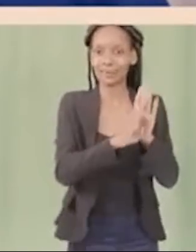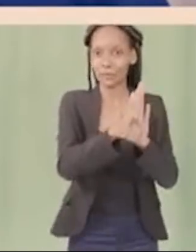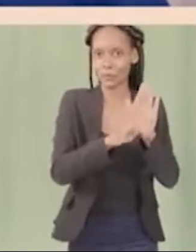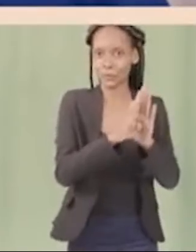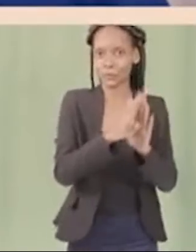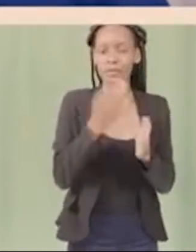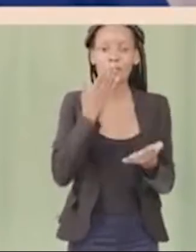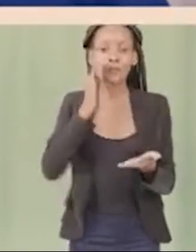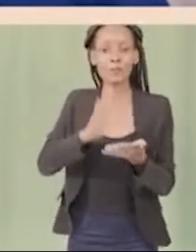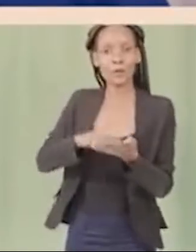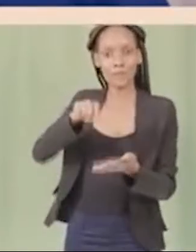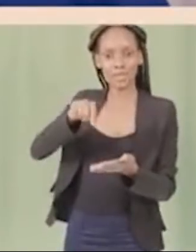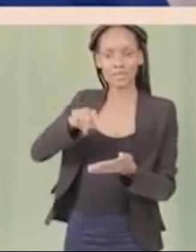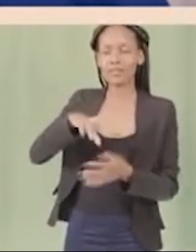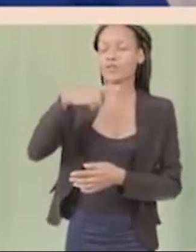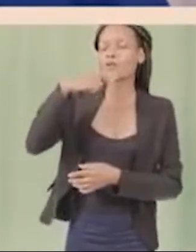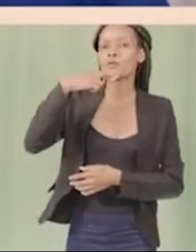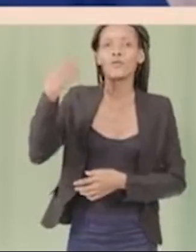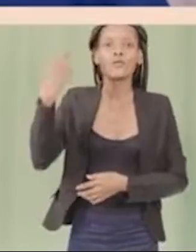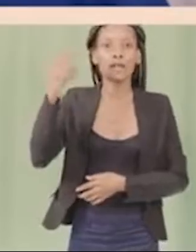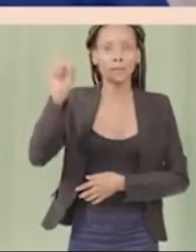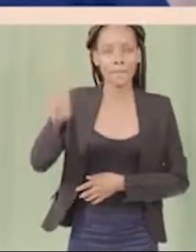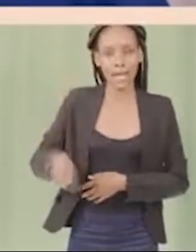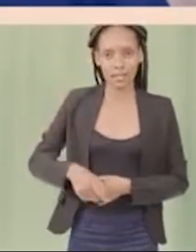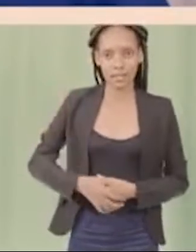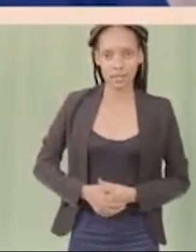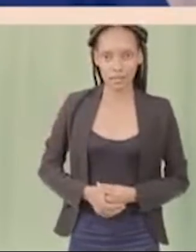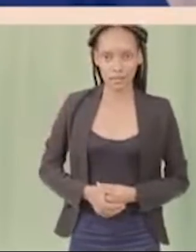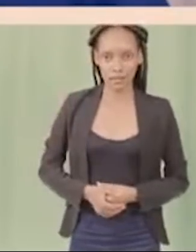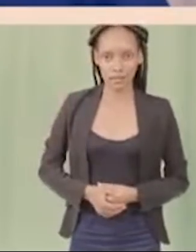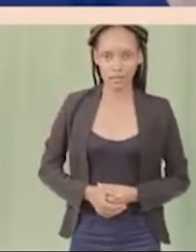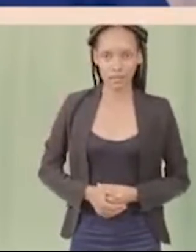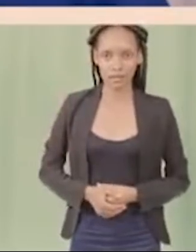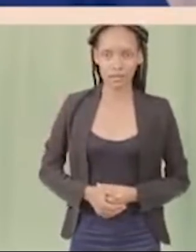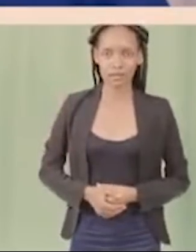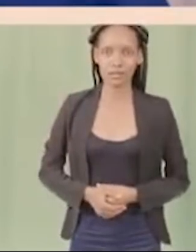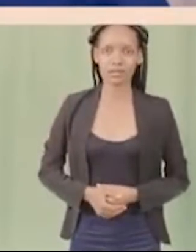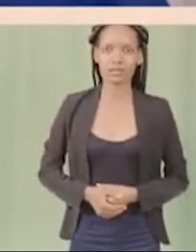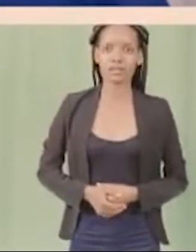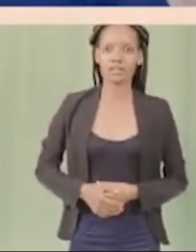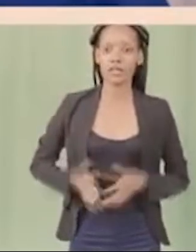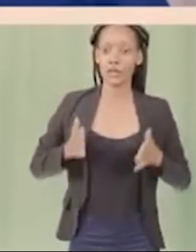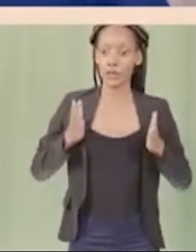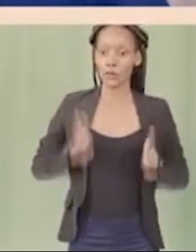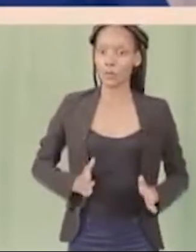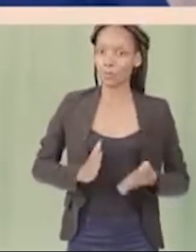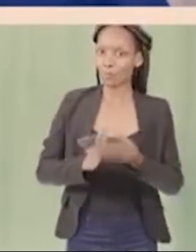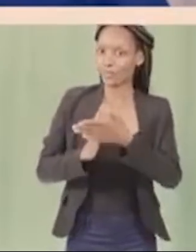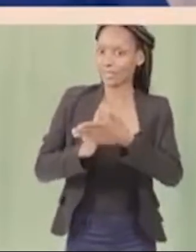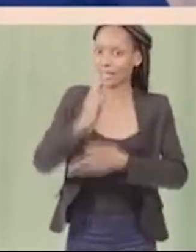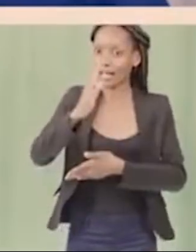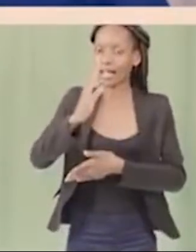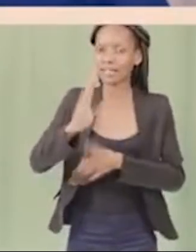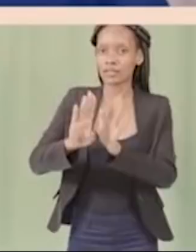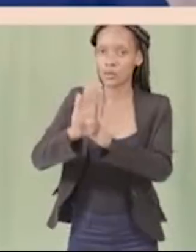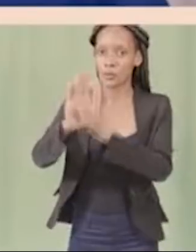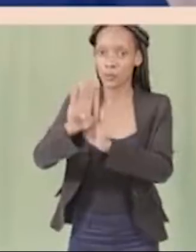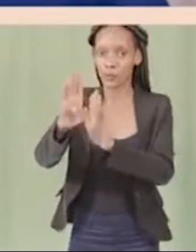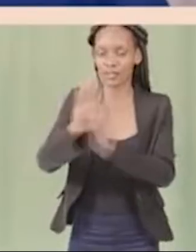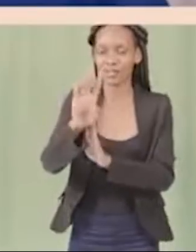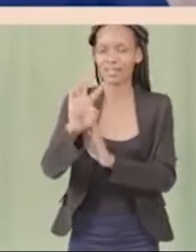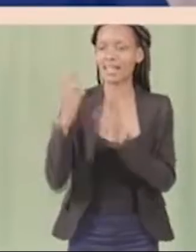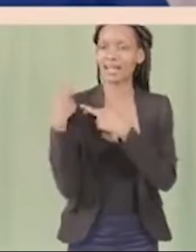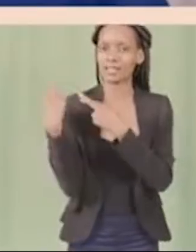a reality in the lives of our people. Advancing human rights is the responsibility of all of